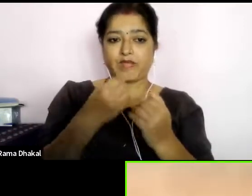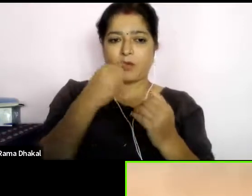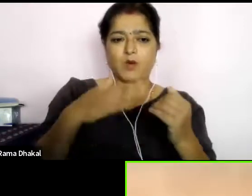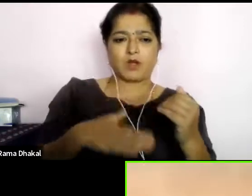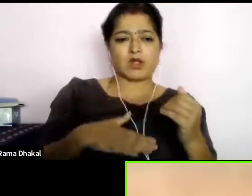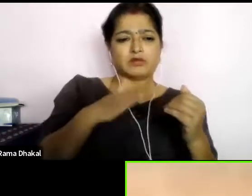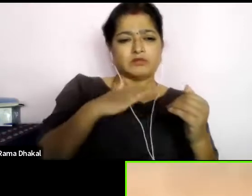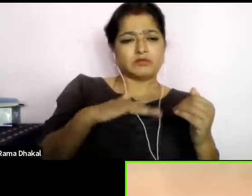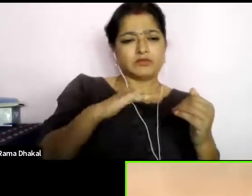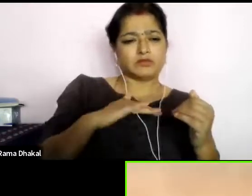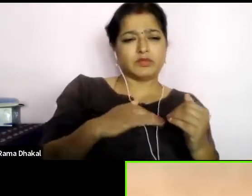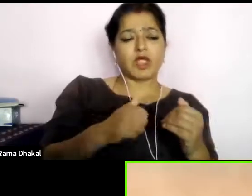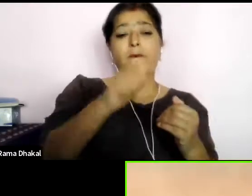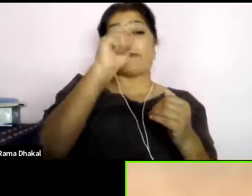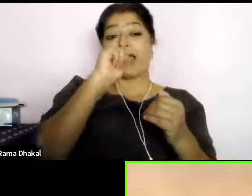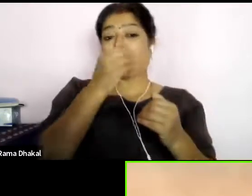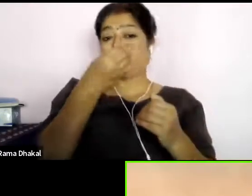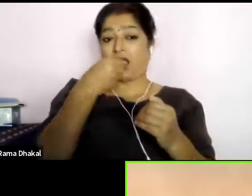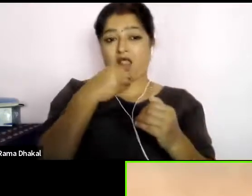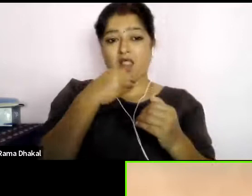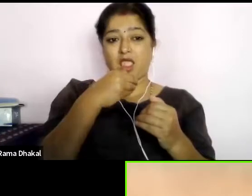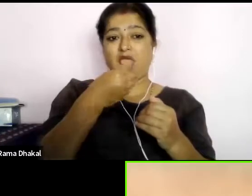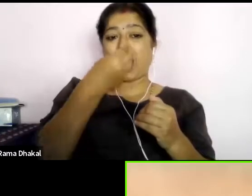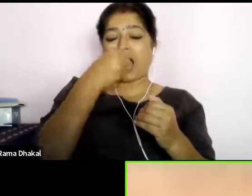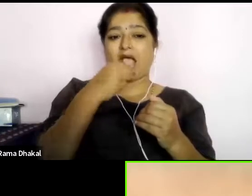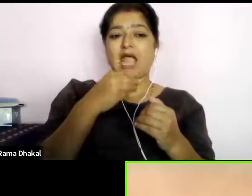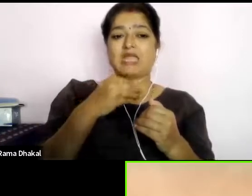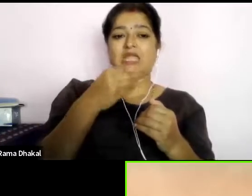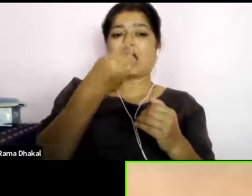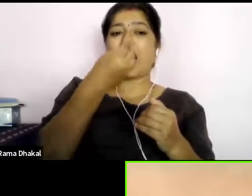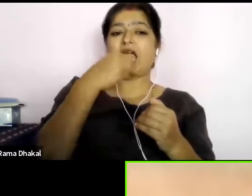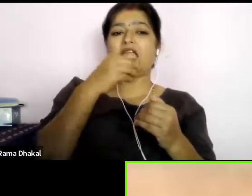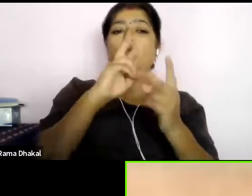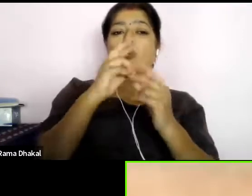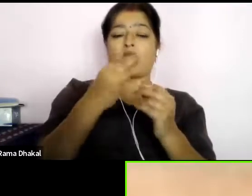concrete example that I wanted to highlight. And this has again